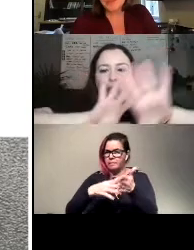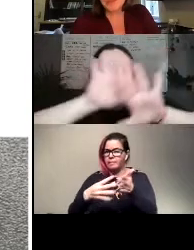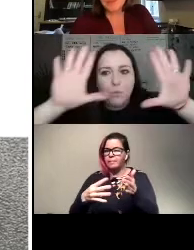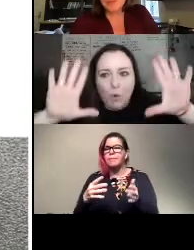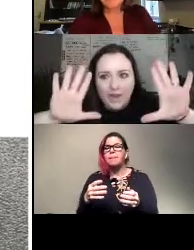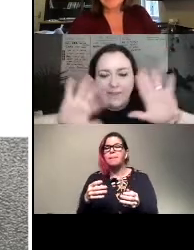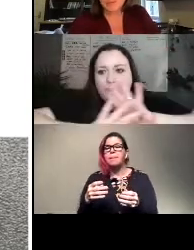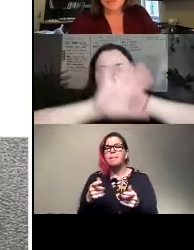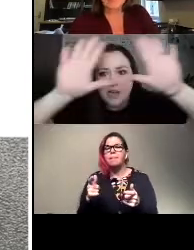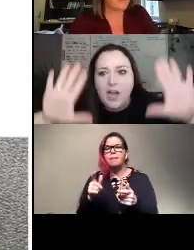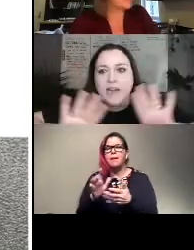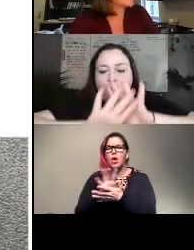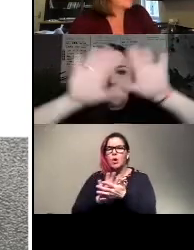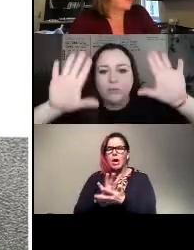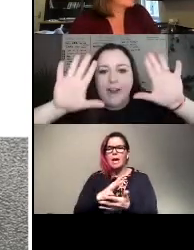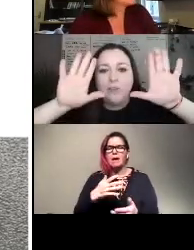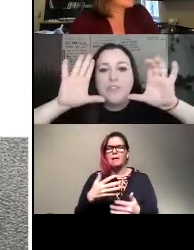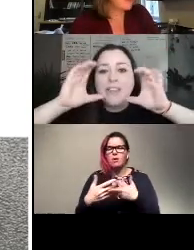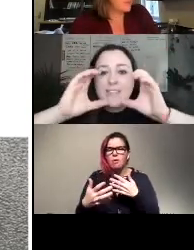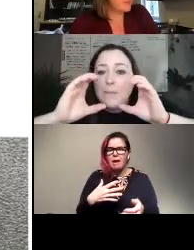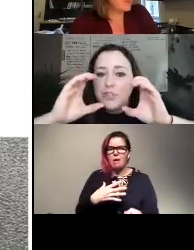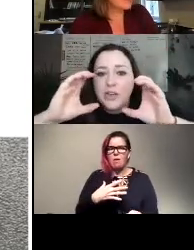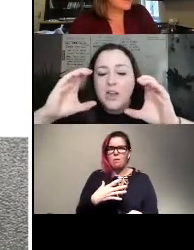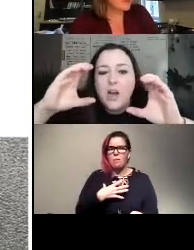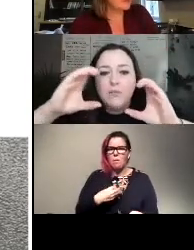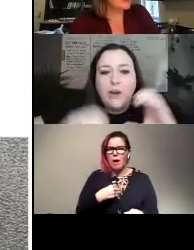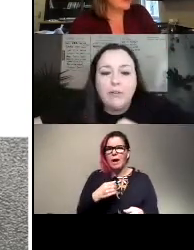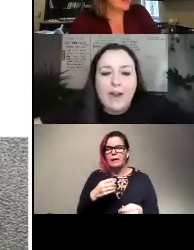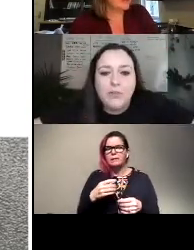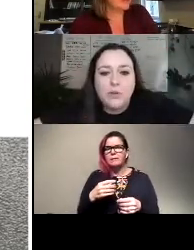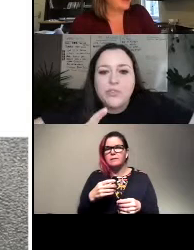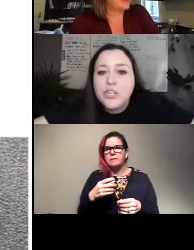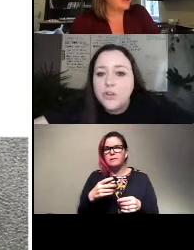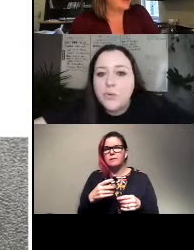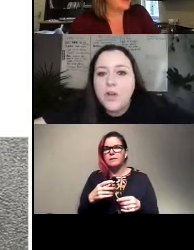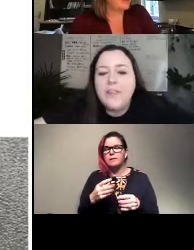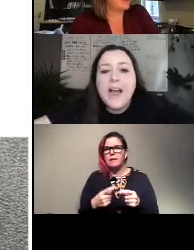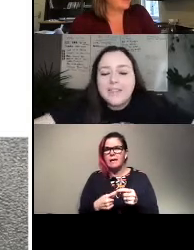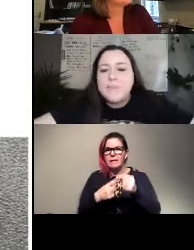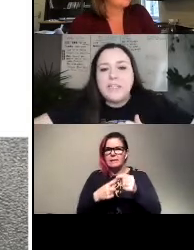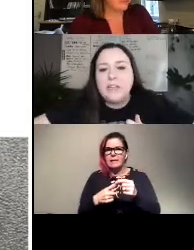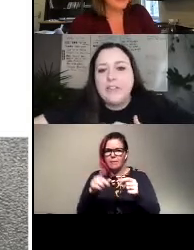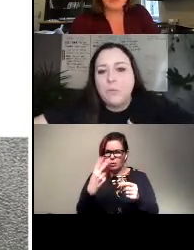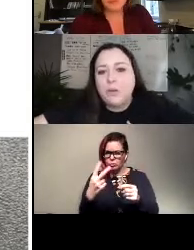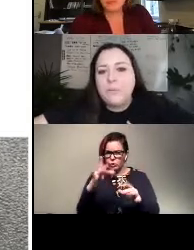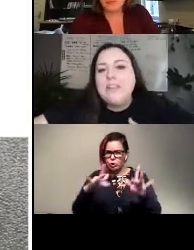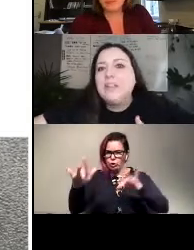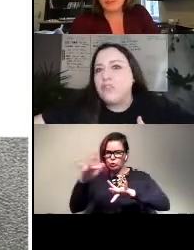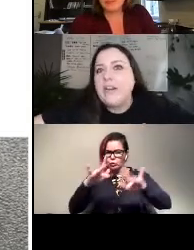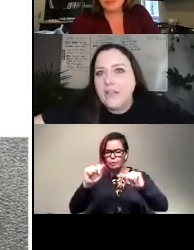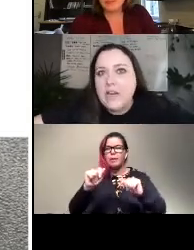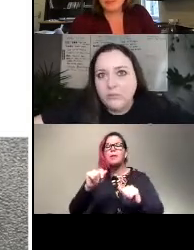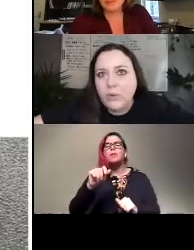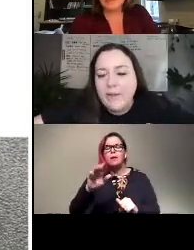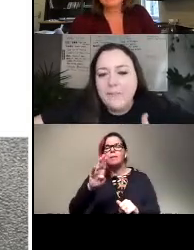of gray white that we're seeing kind of all around, with the exception of right around those two, that's the bacteria that we're basically